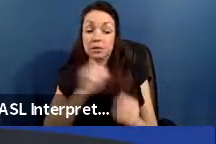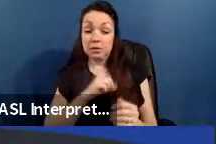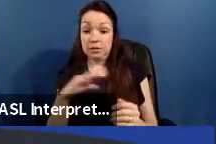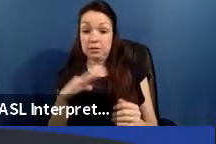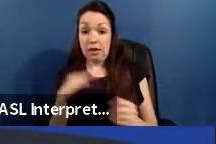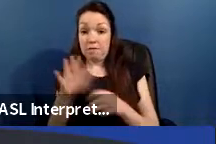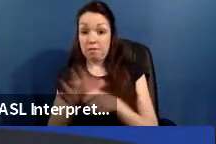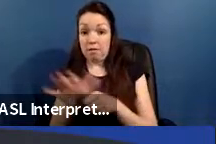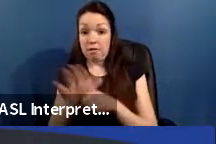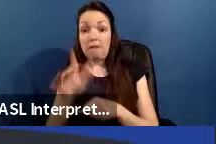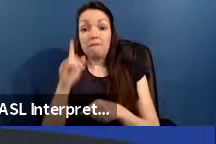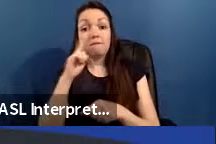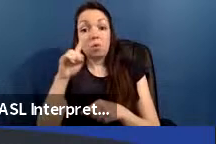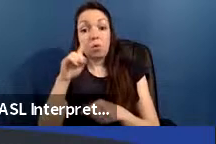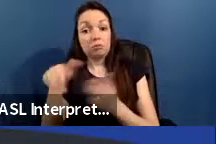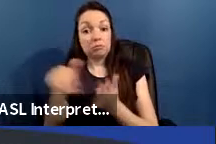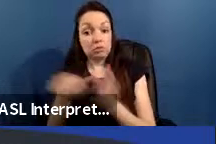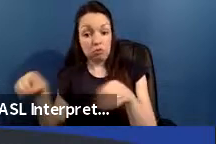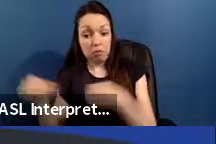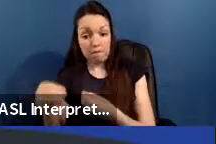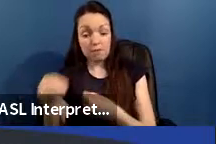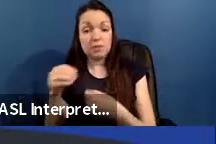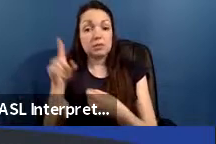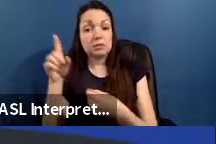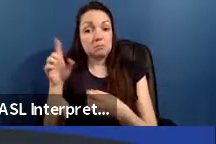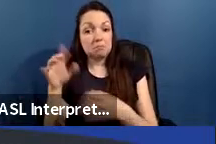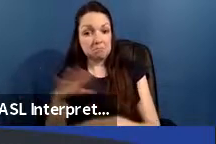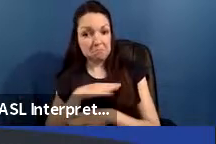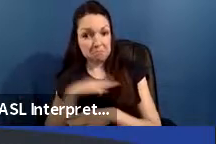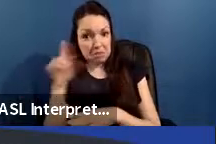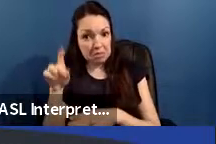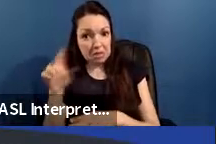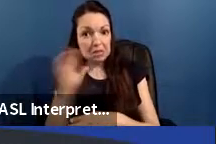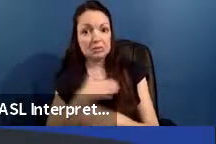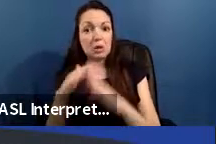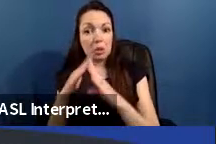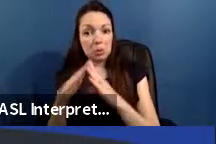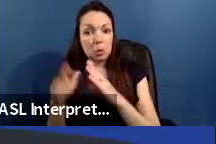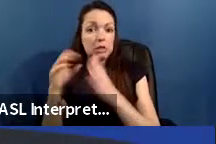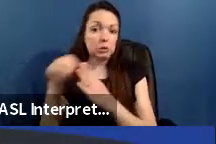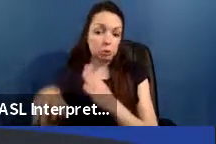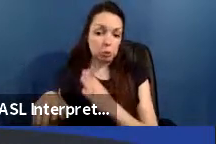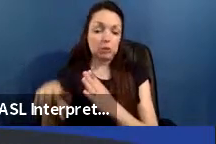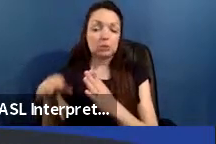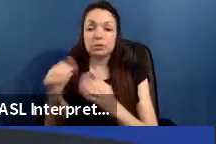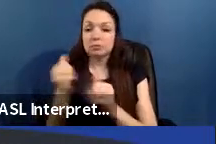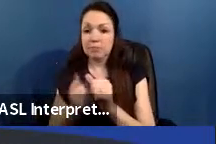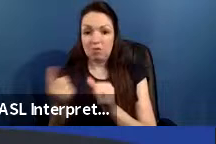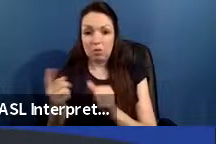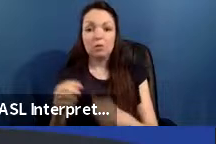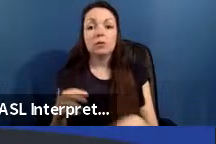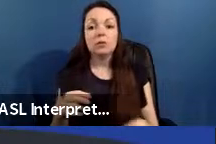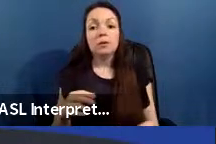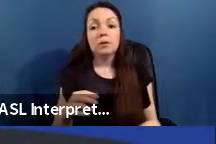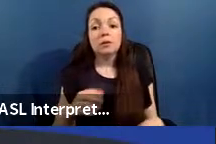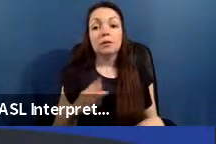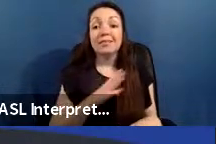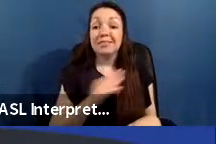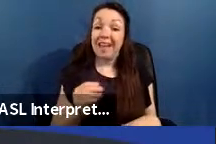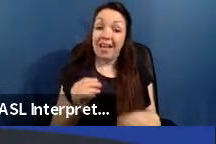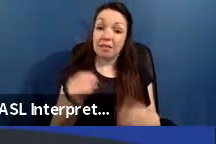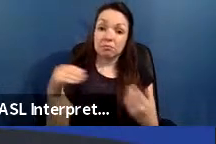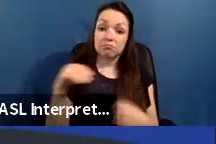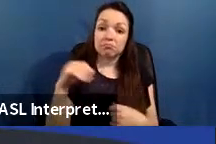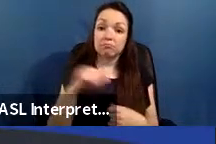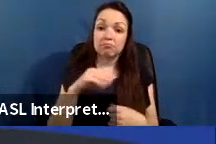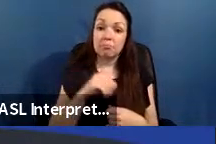needs and the supportive structures of all of our community and students. And then finally, also to make sure that we're paying our pension